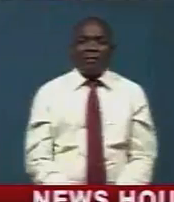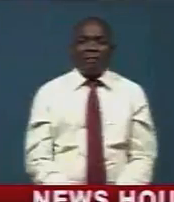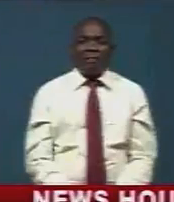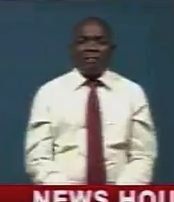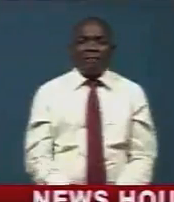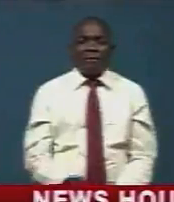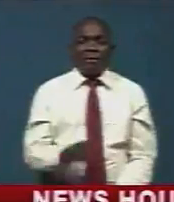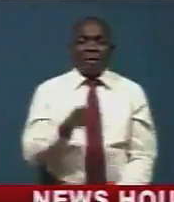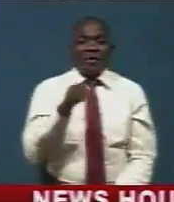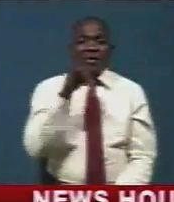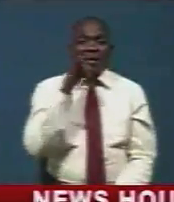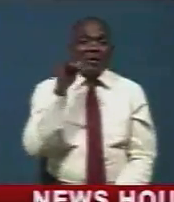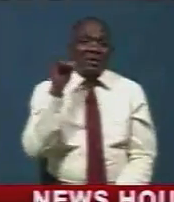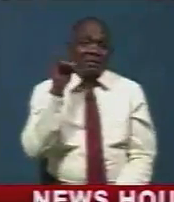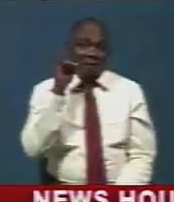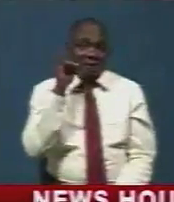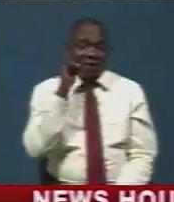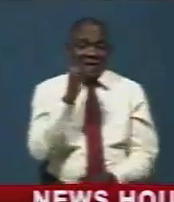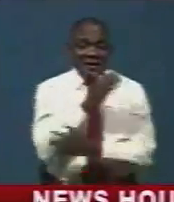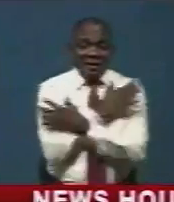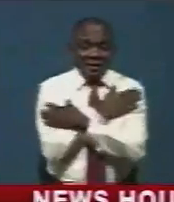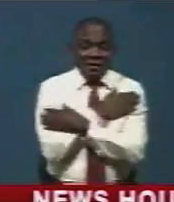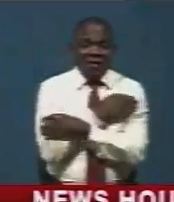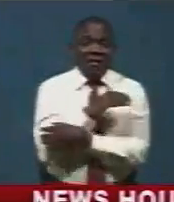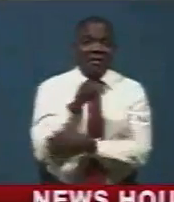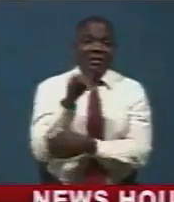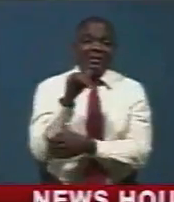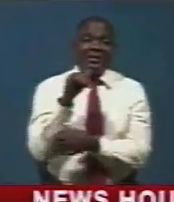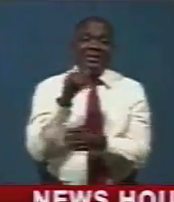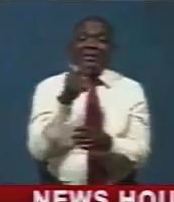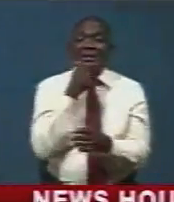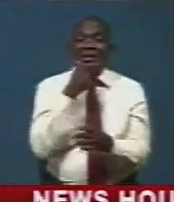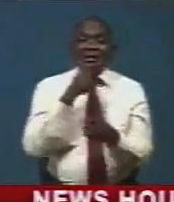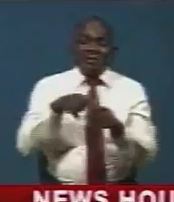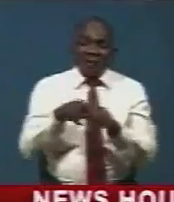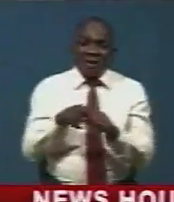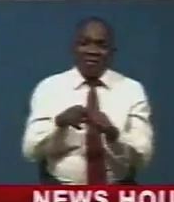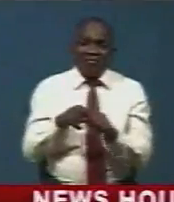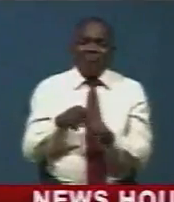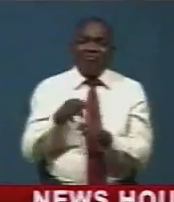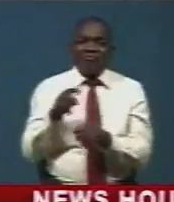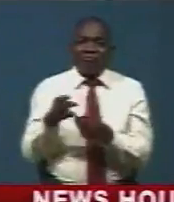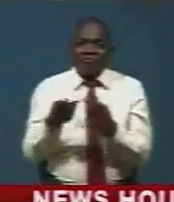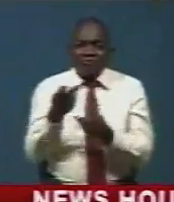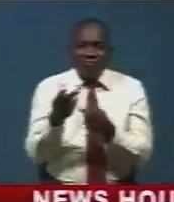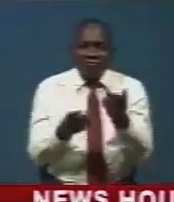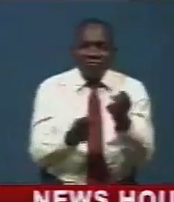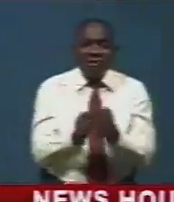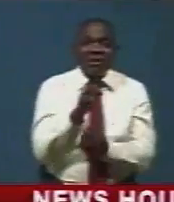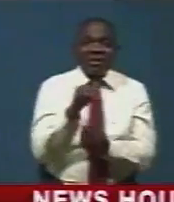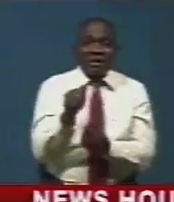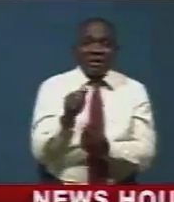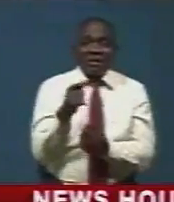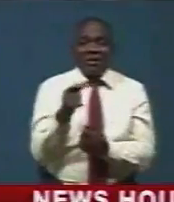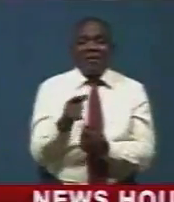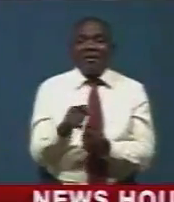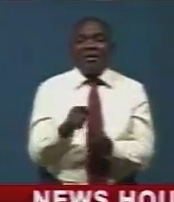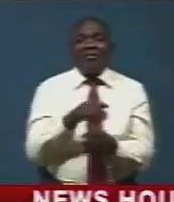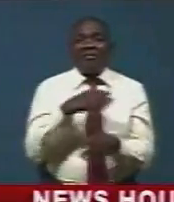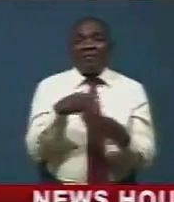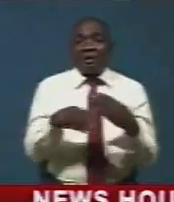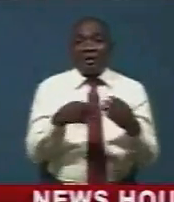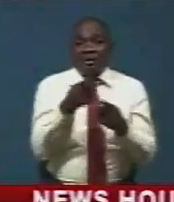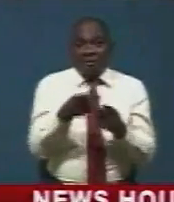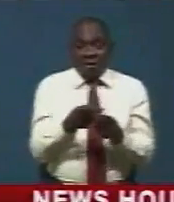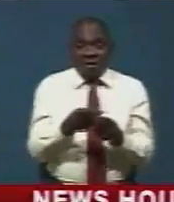On Sunday, the president got back on the trail to tour Greater Accra, making it the final part of